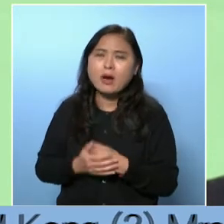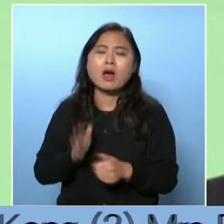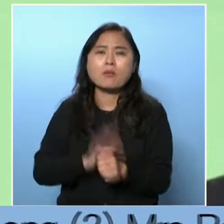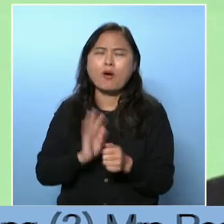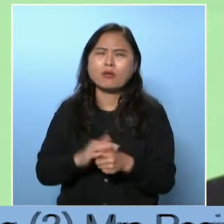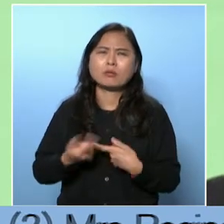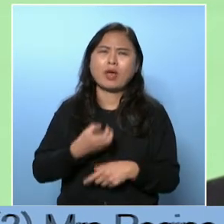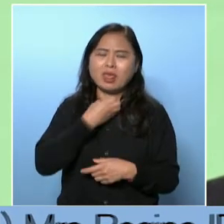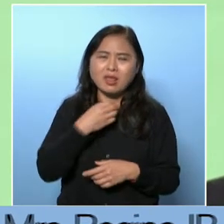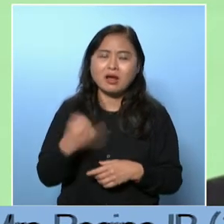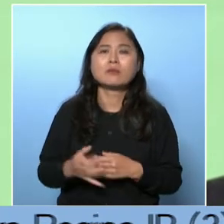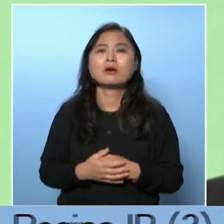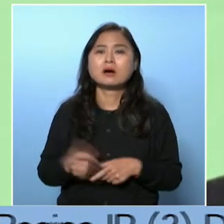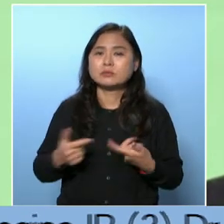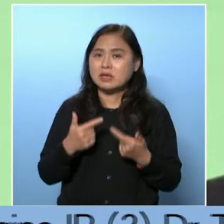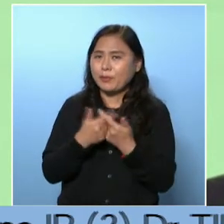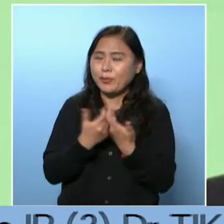sometimes till the end of March.